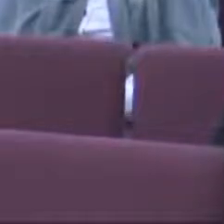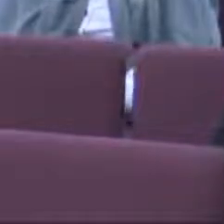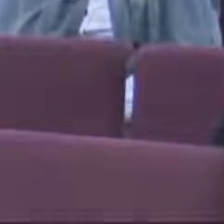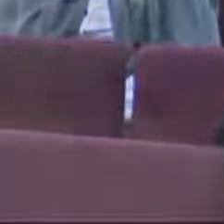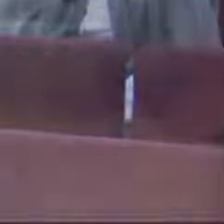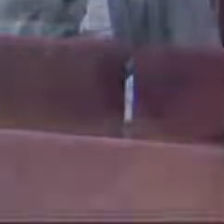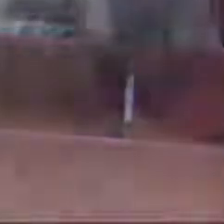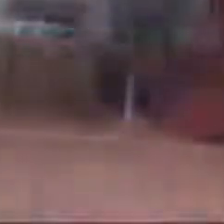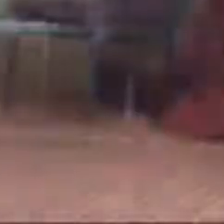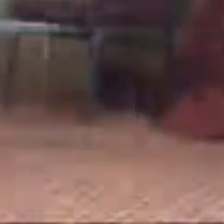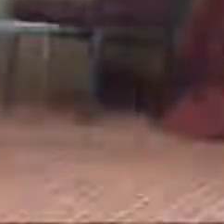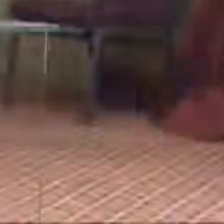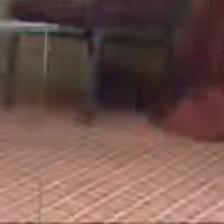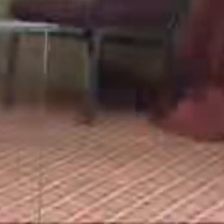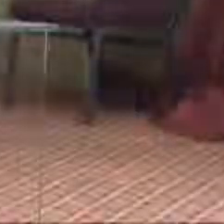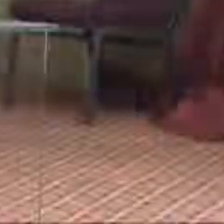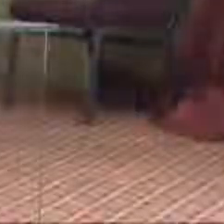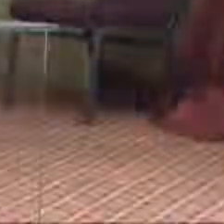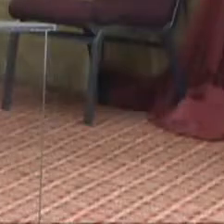said amen.